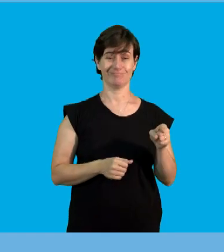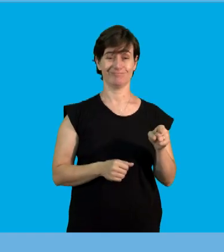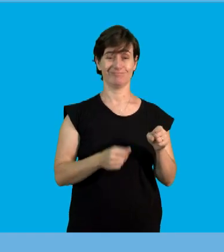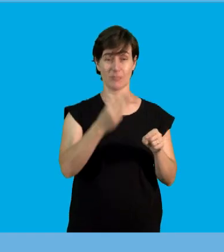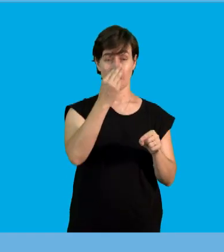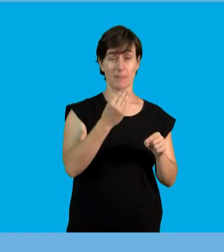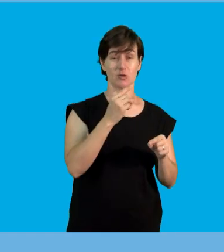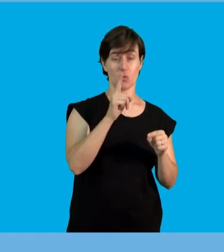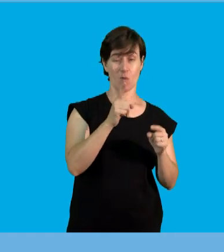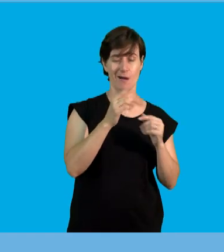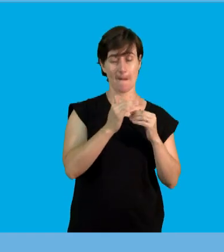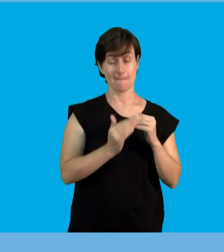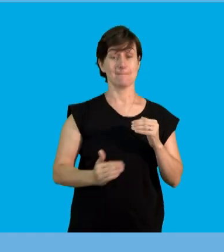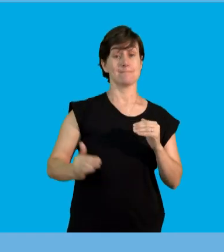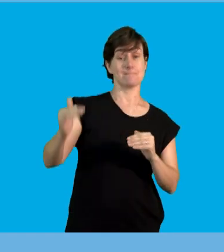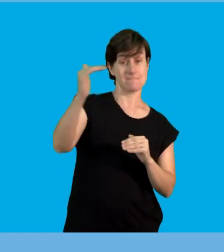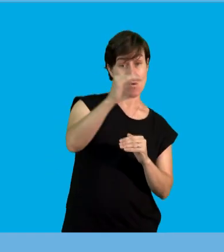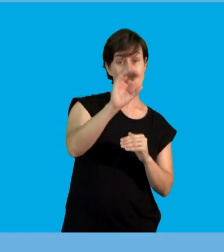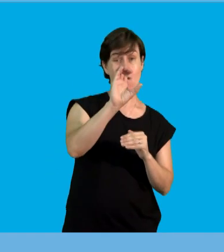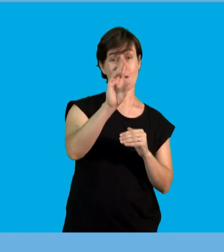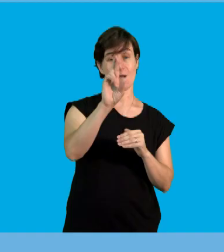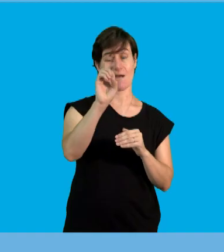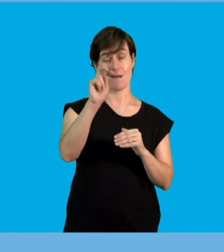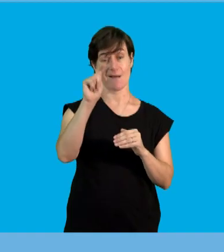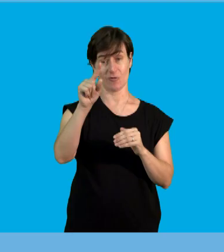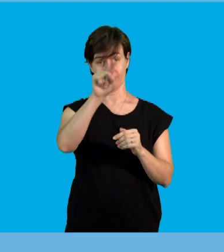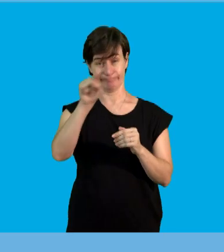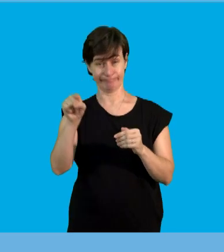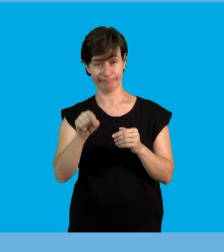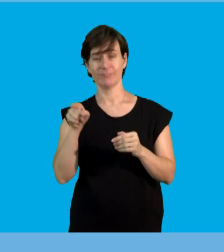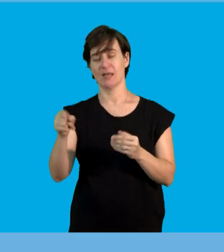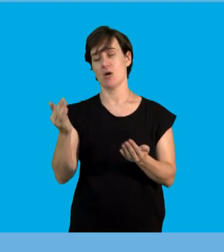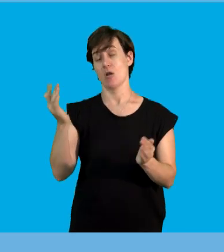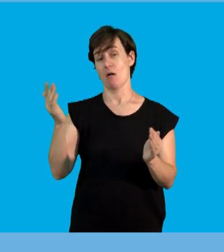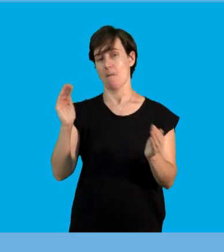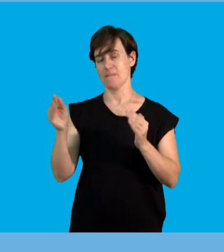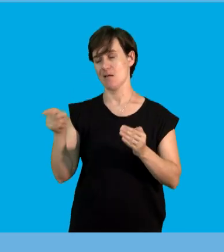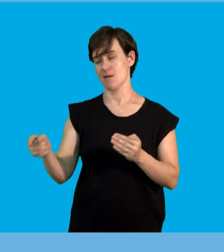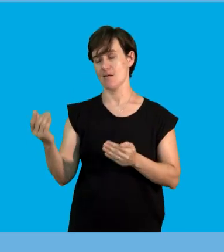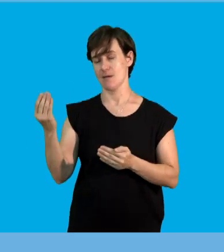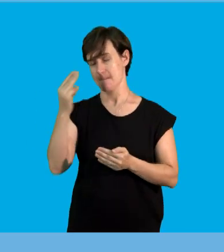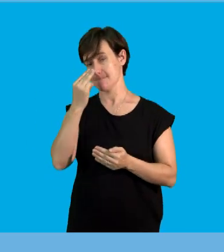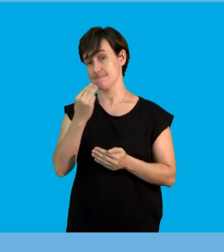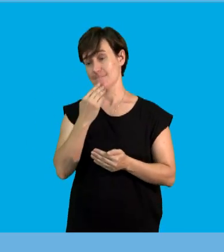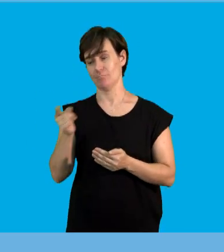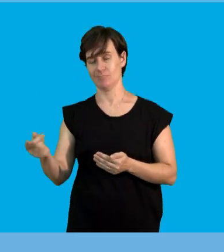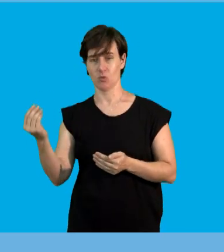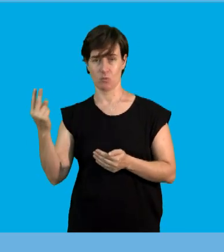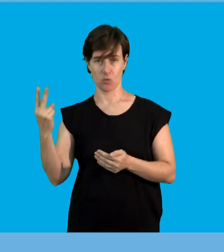one is going to be greater in terms of the current strength, is going to be greater than